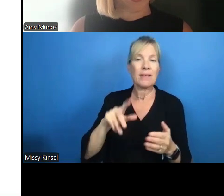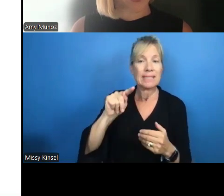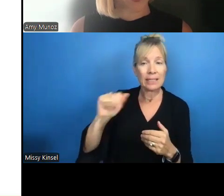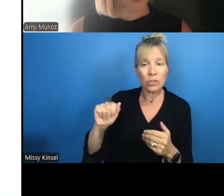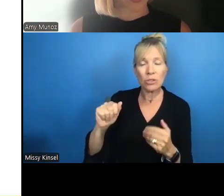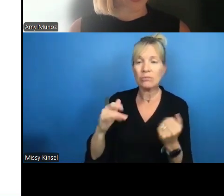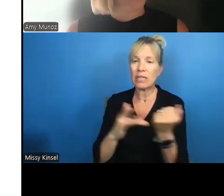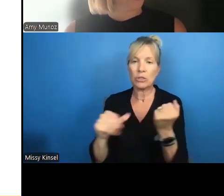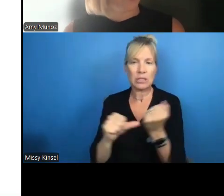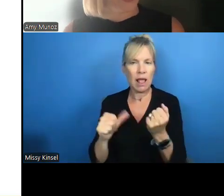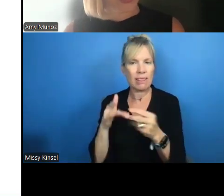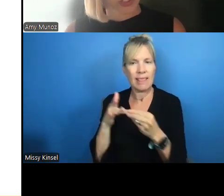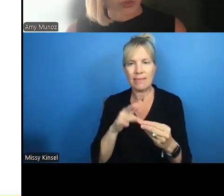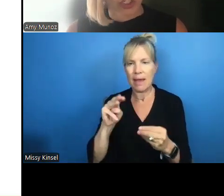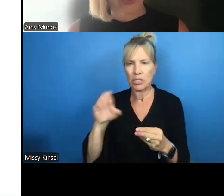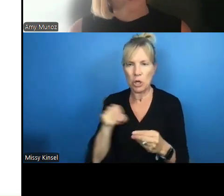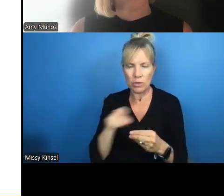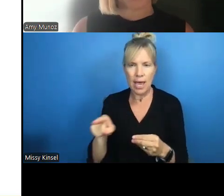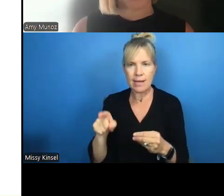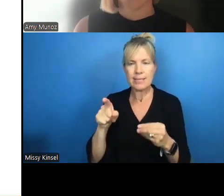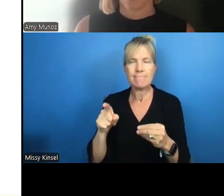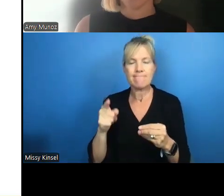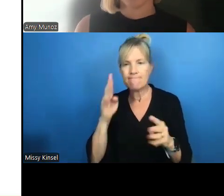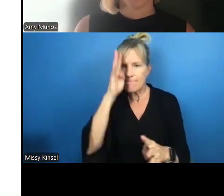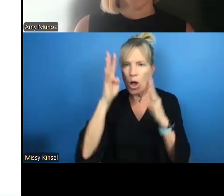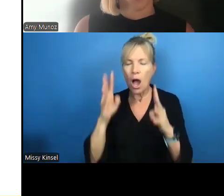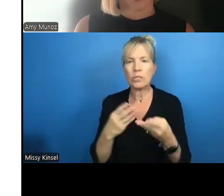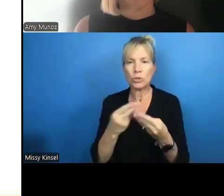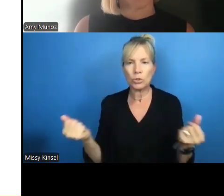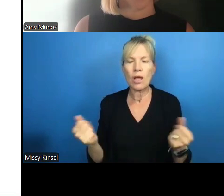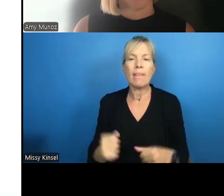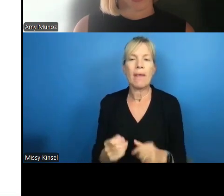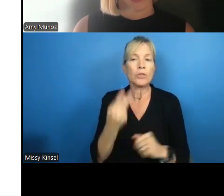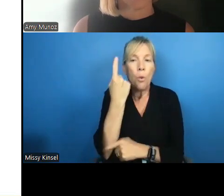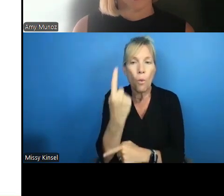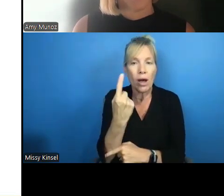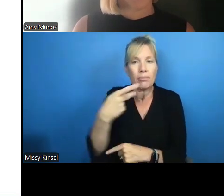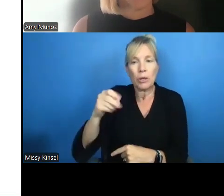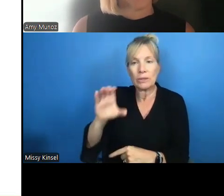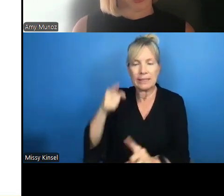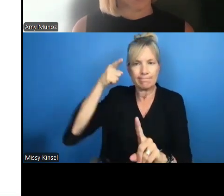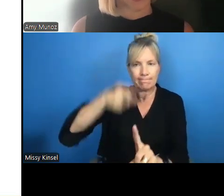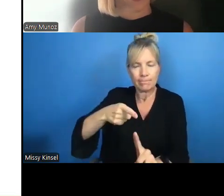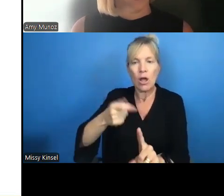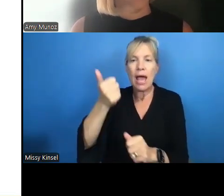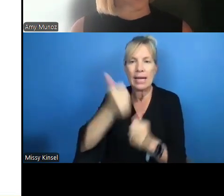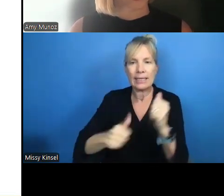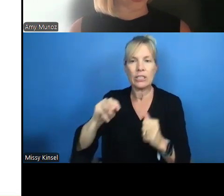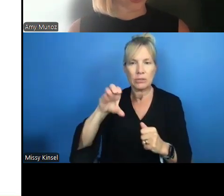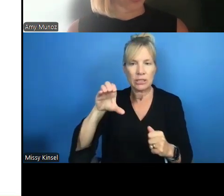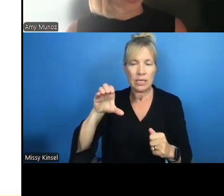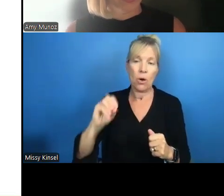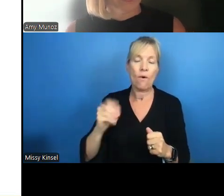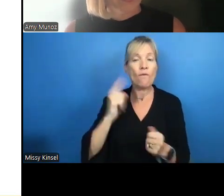all MCOs to kind of coming up with a solution, which was having a single point of contact at each MCO